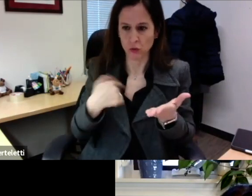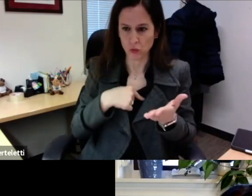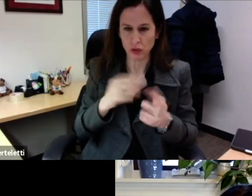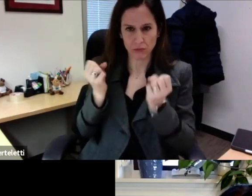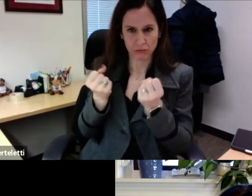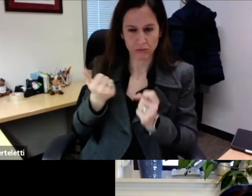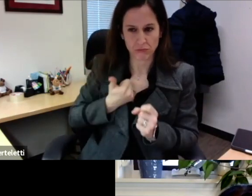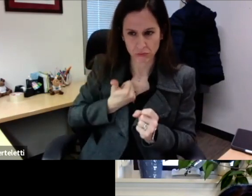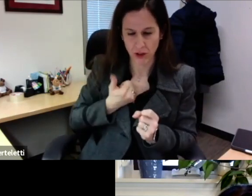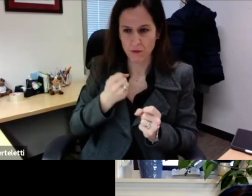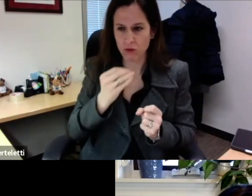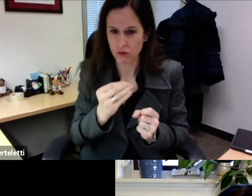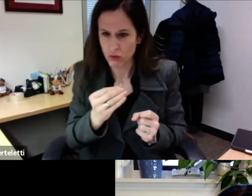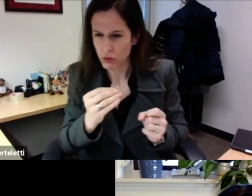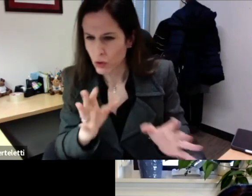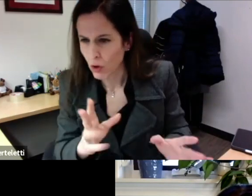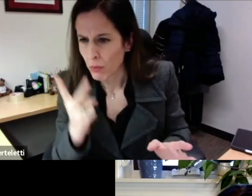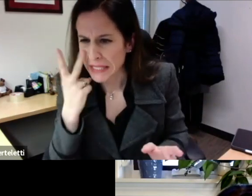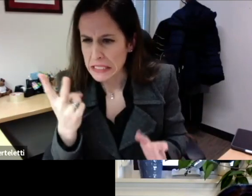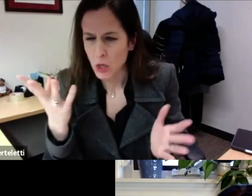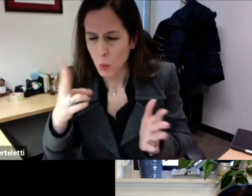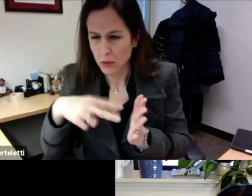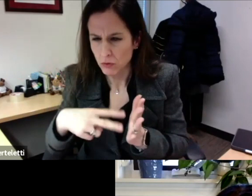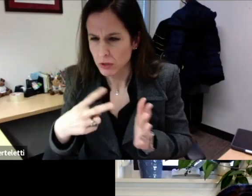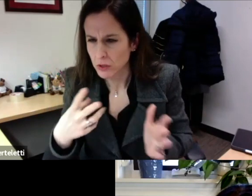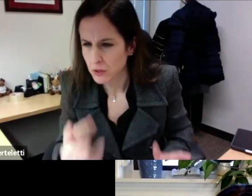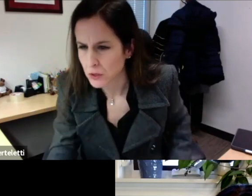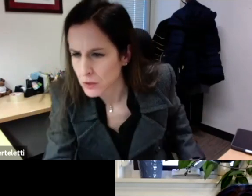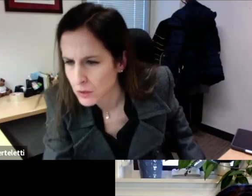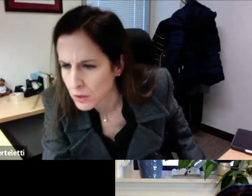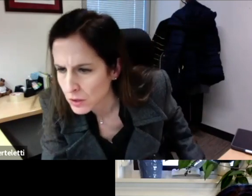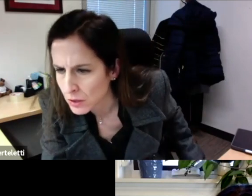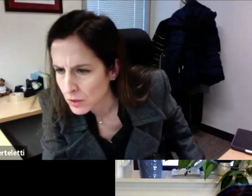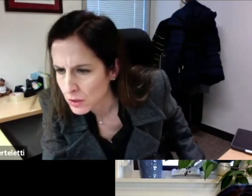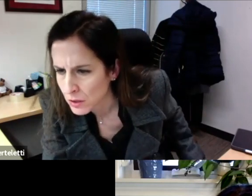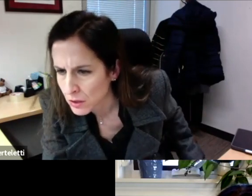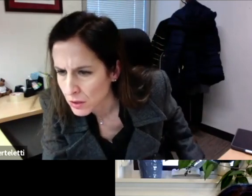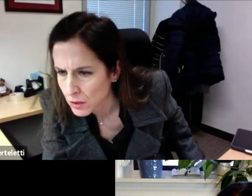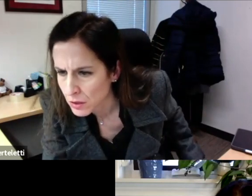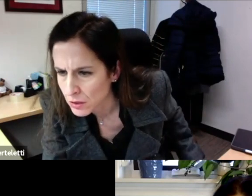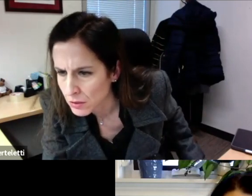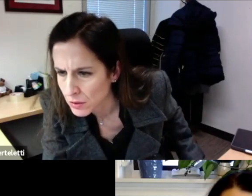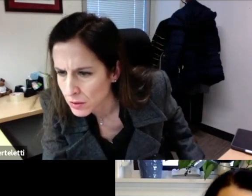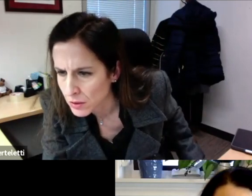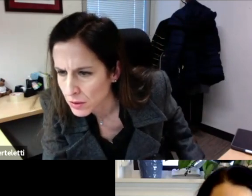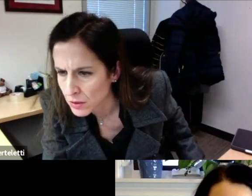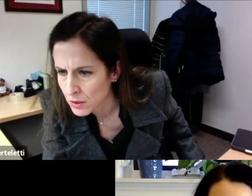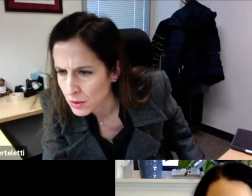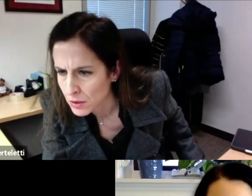there's no interpreter on screen, and we only have myself, Dr. Immordino-Yang, and Christina on